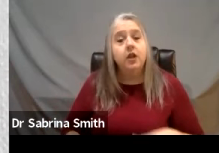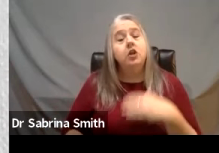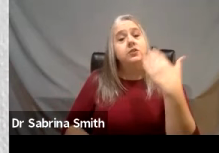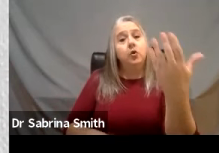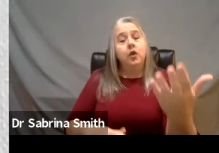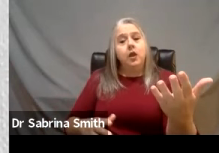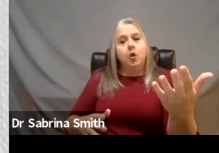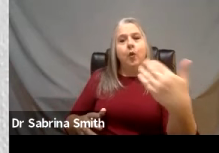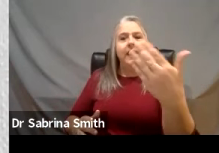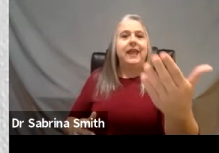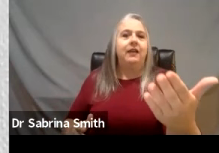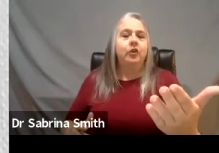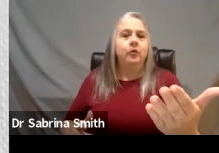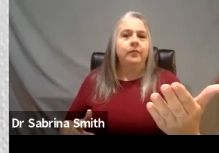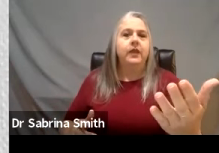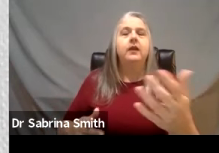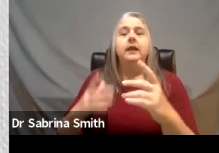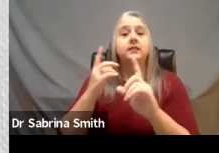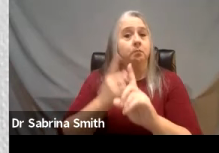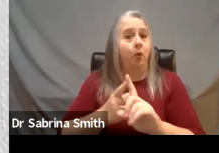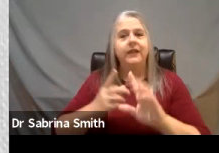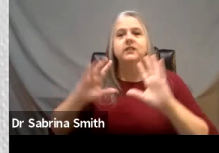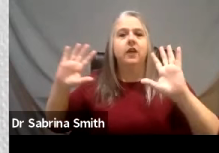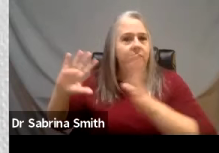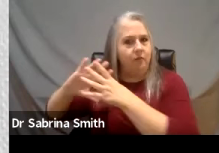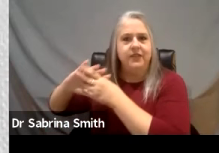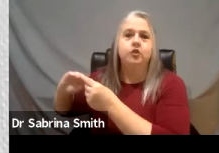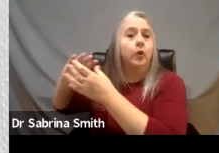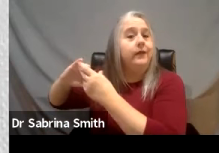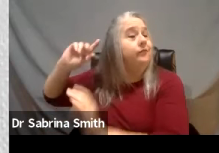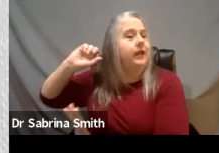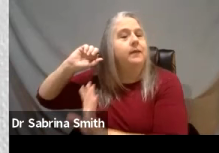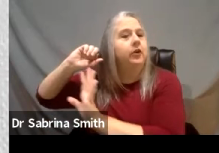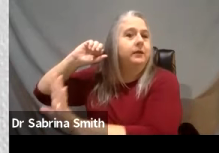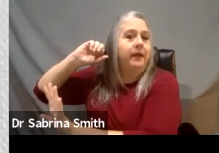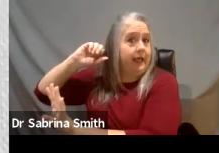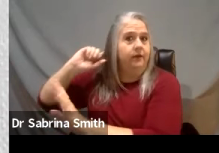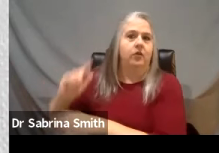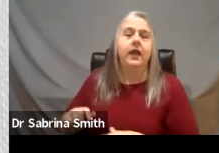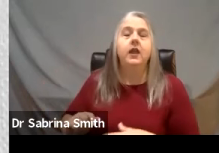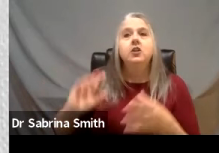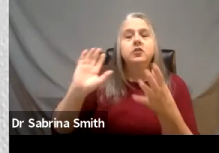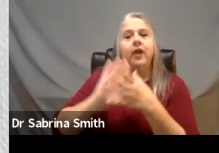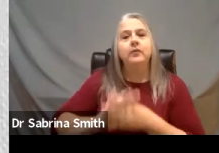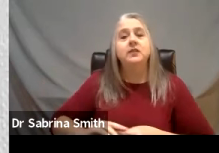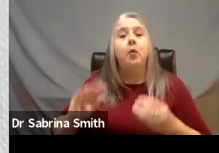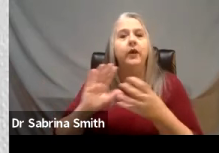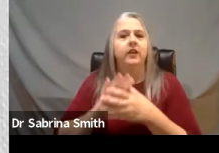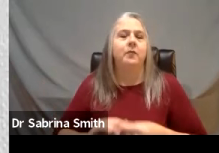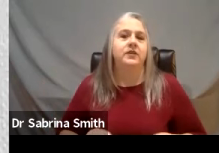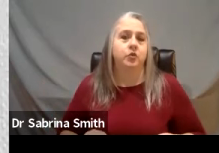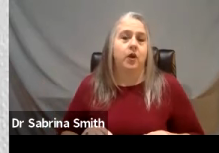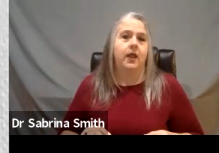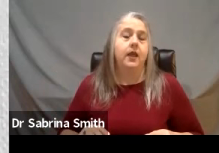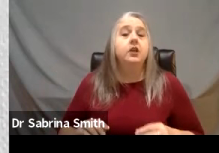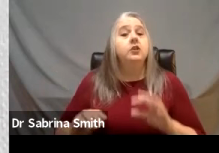okay, so what I gave you is the point of my story that I'm hearing in my head, okay? So that was the point of